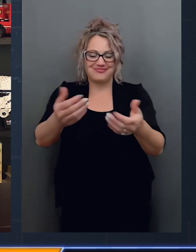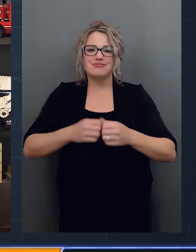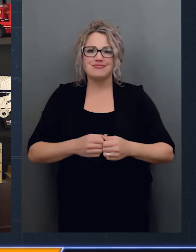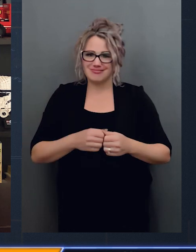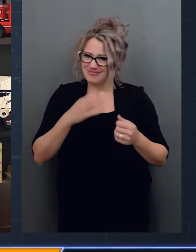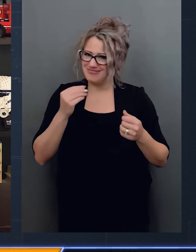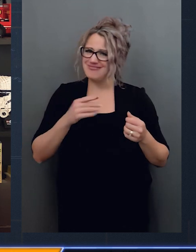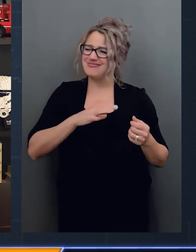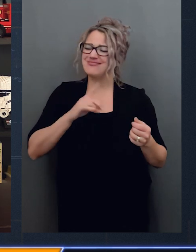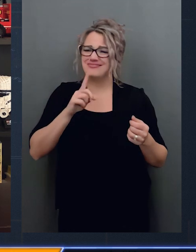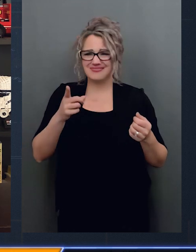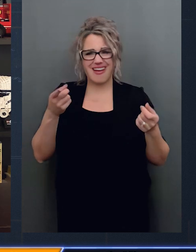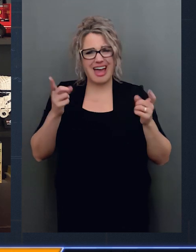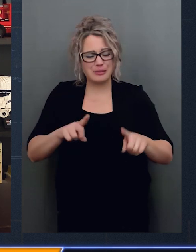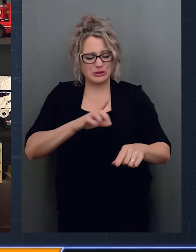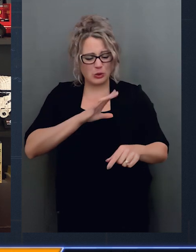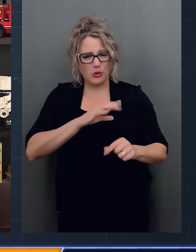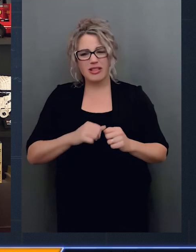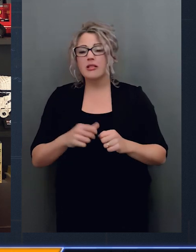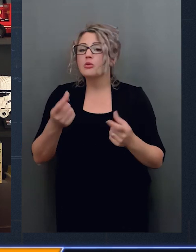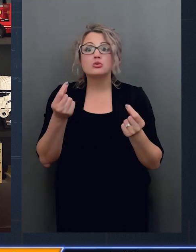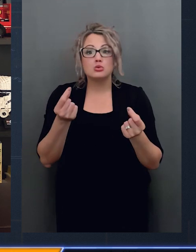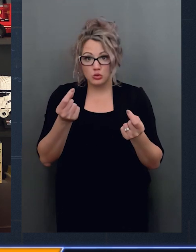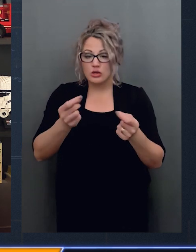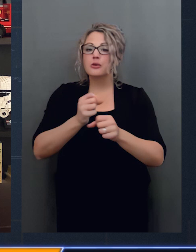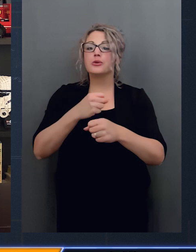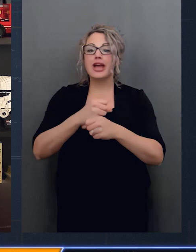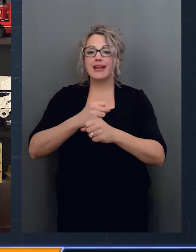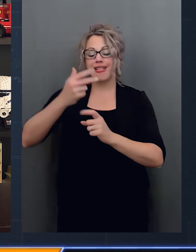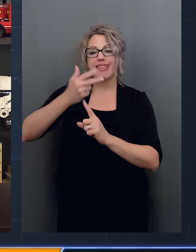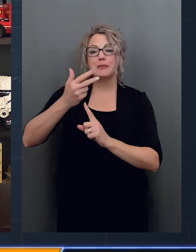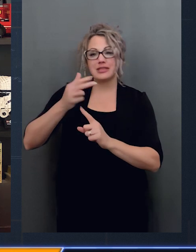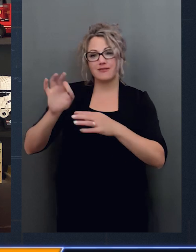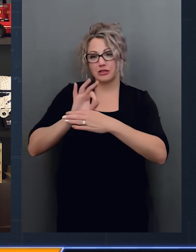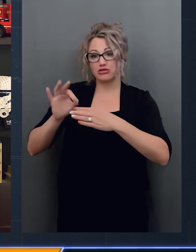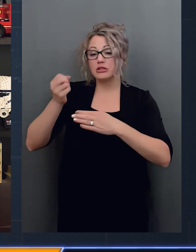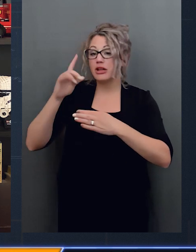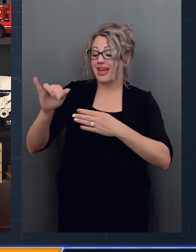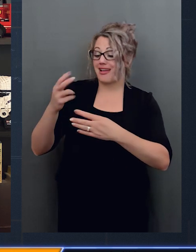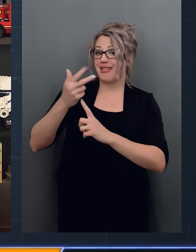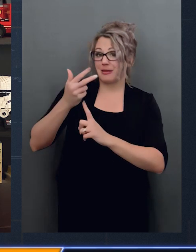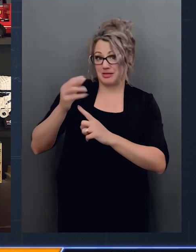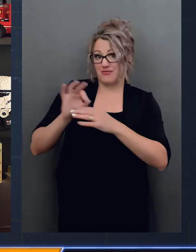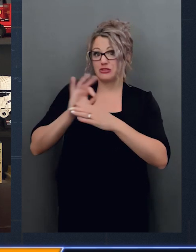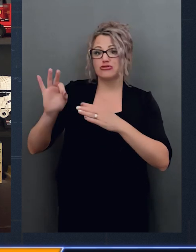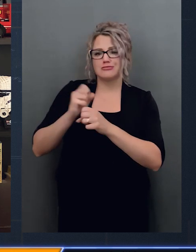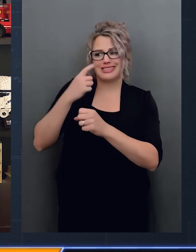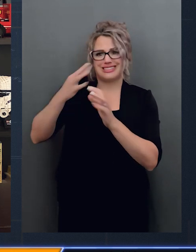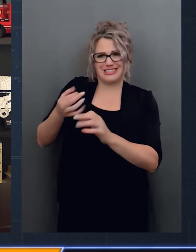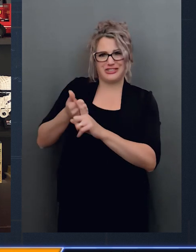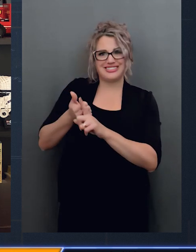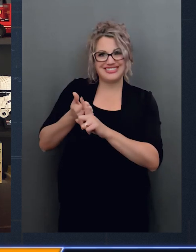control. And it happens actually in a really, really cool way. What you do is you create a Lambda function, and the Lambda function gets to make